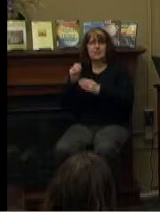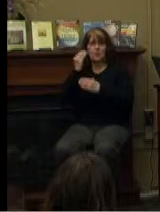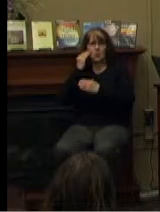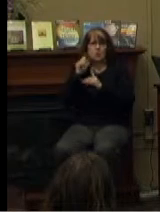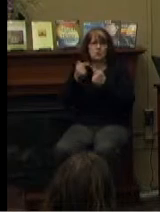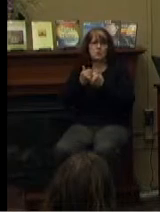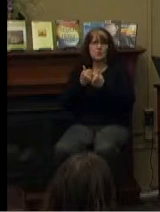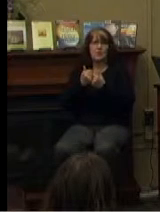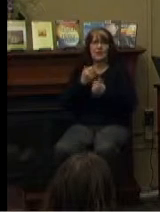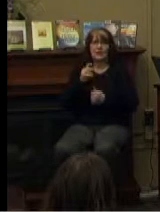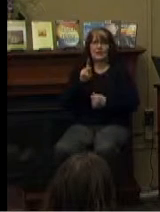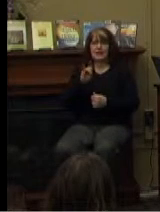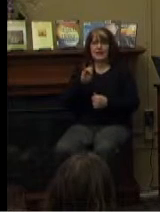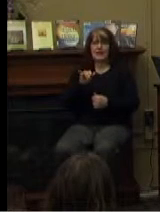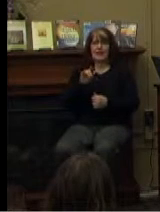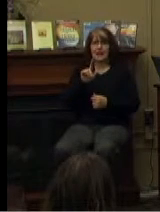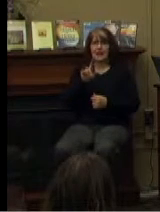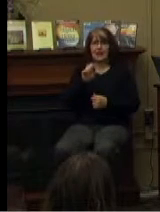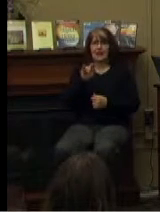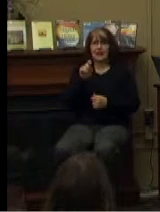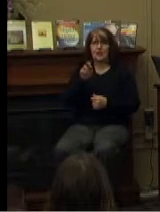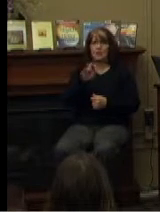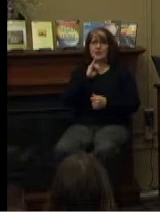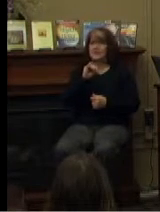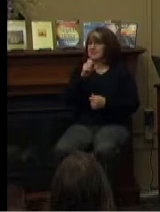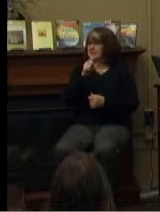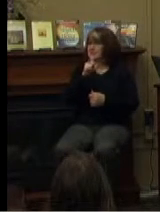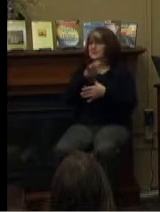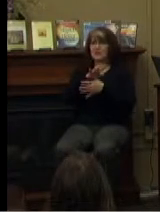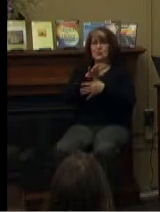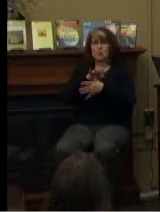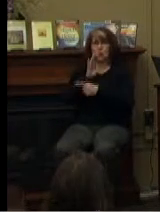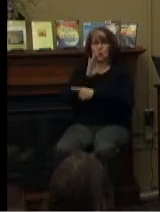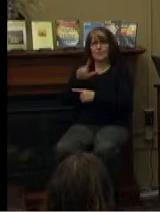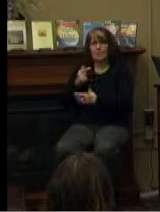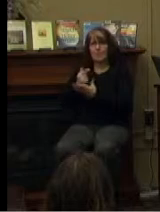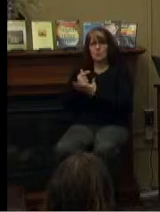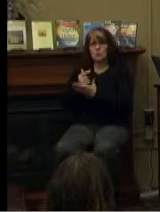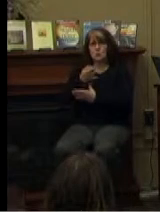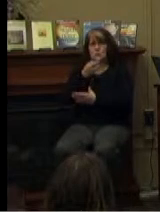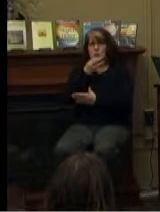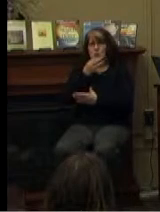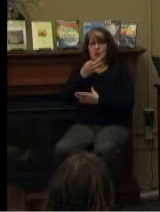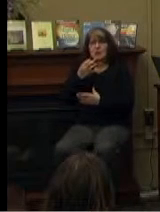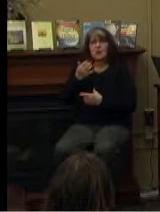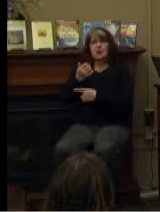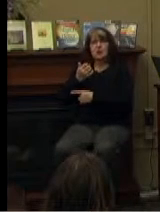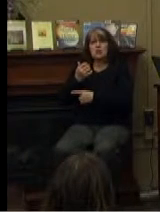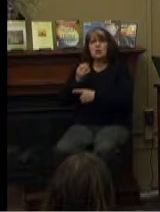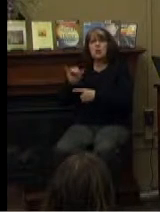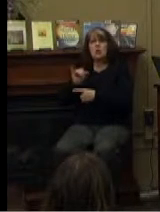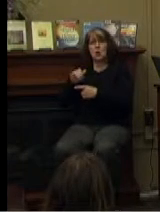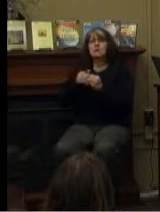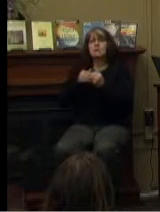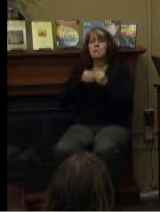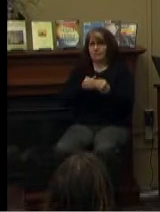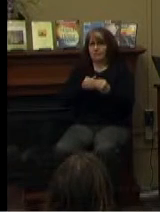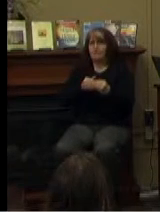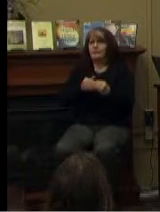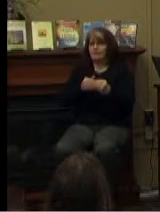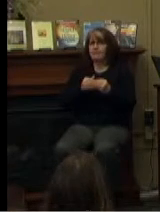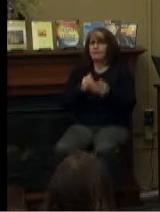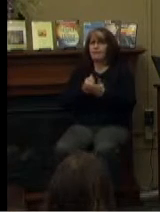Leiter is a senior who will be graduating, and she actually is very instrumental in a lot of that, so